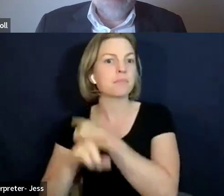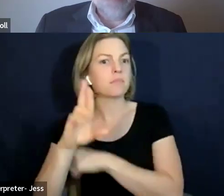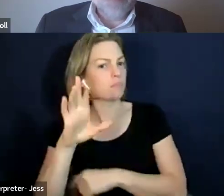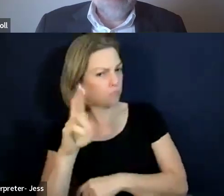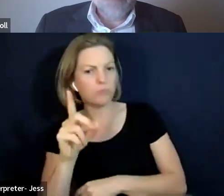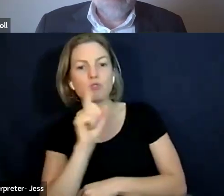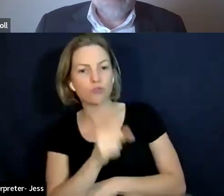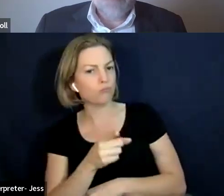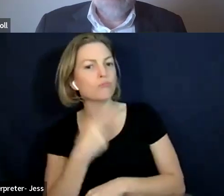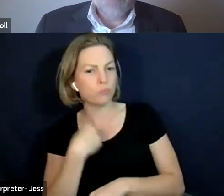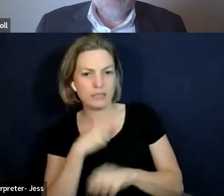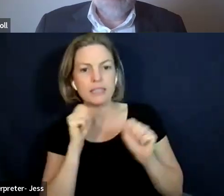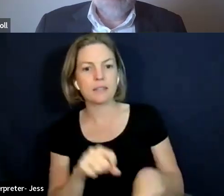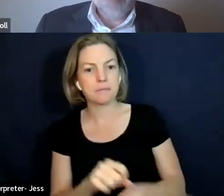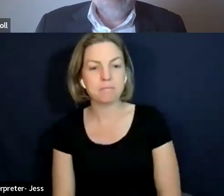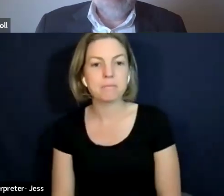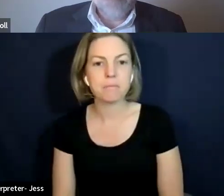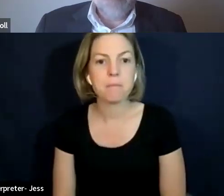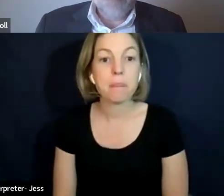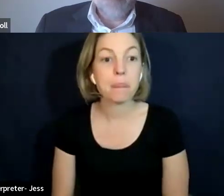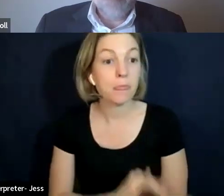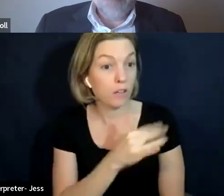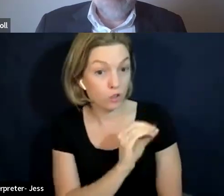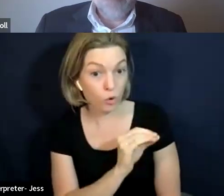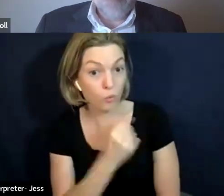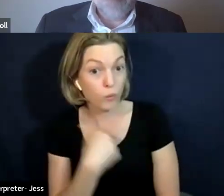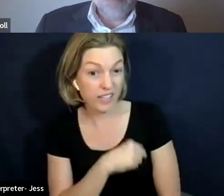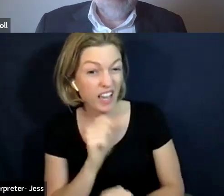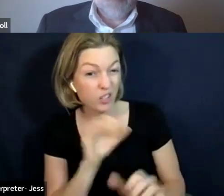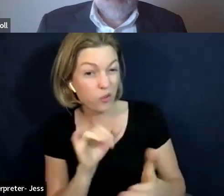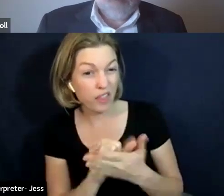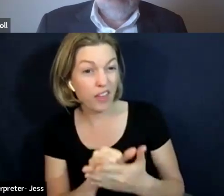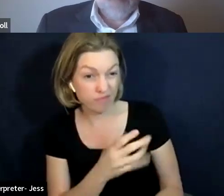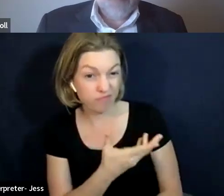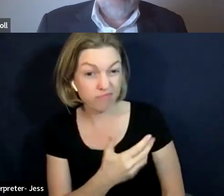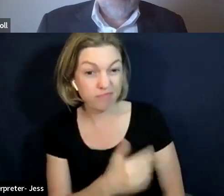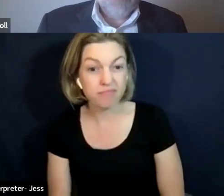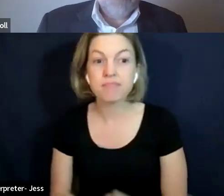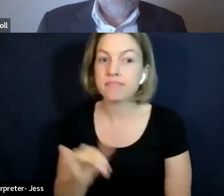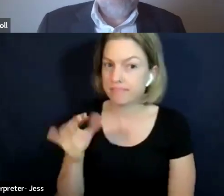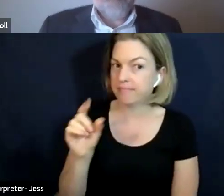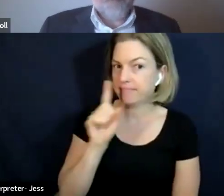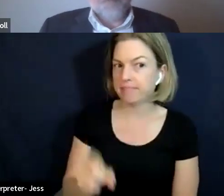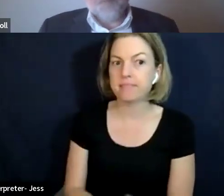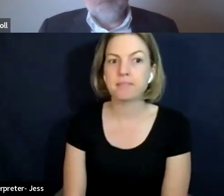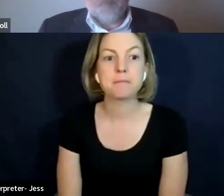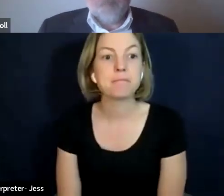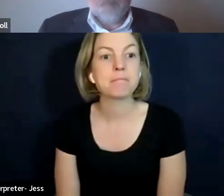happen. Good. Right. Joe, team, we can certainly do that. Sure.